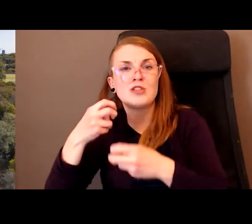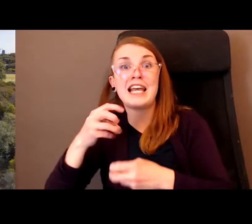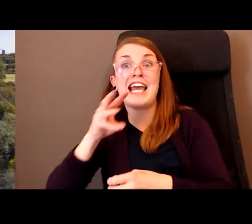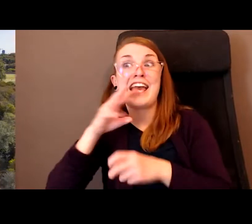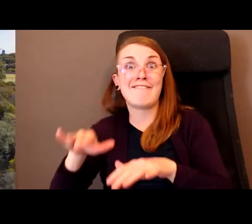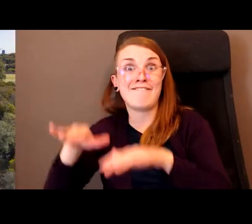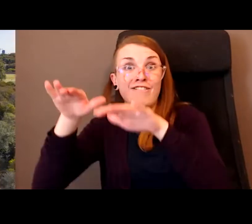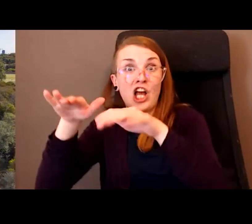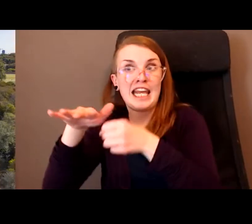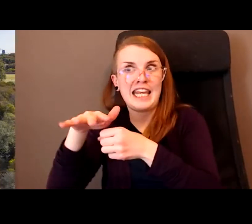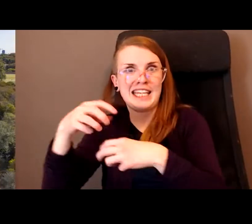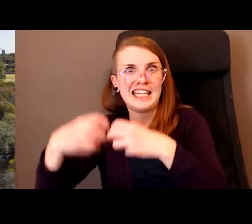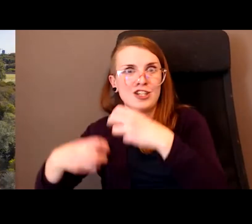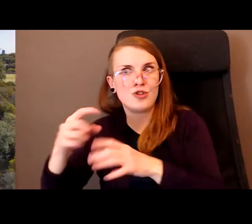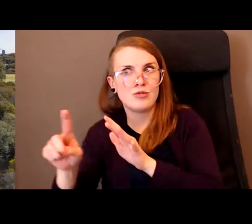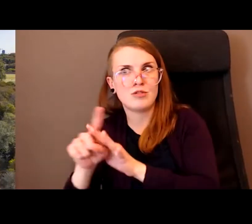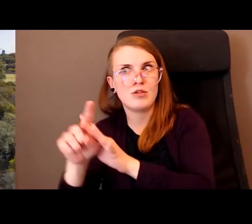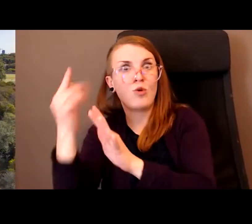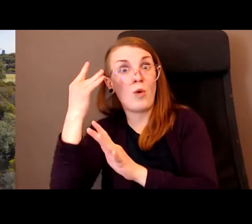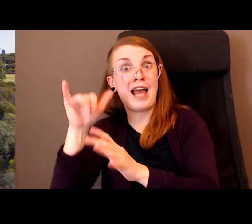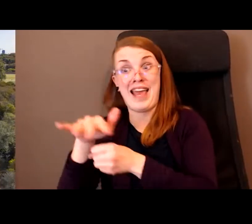part of the park.